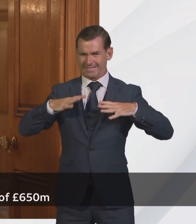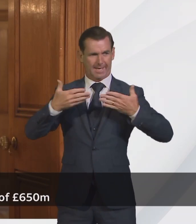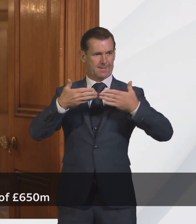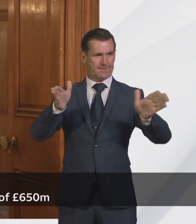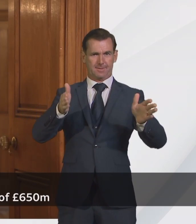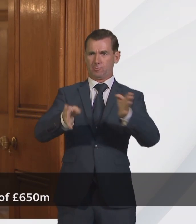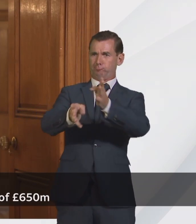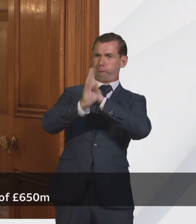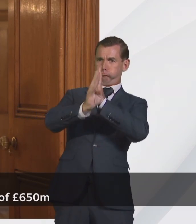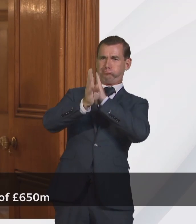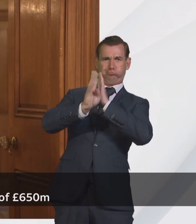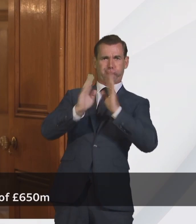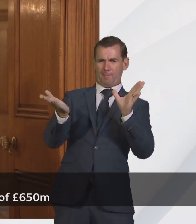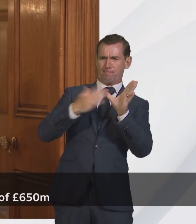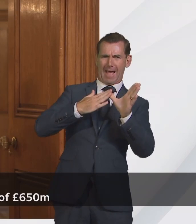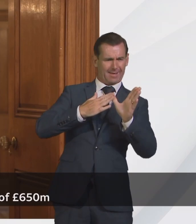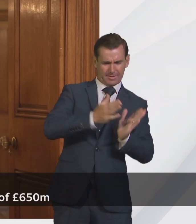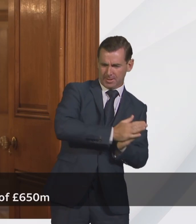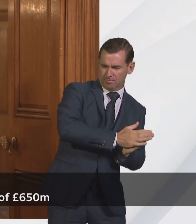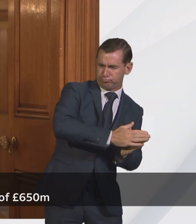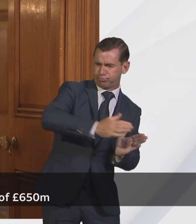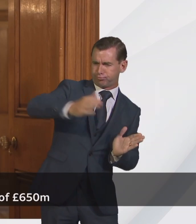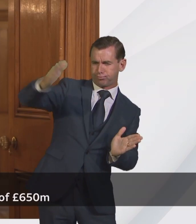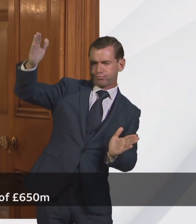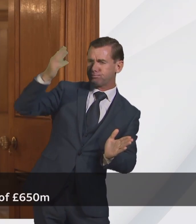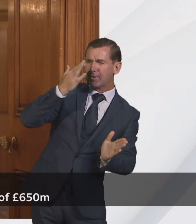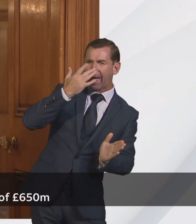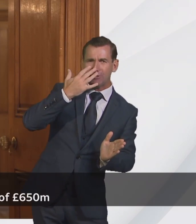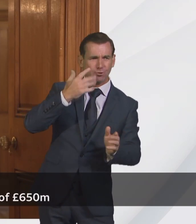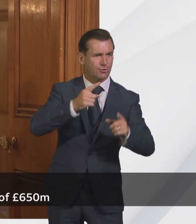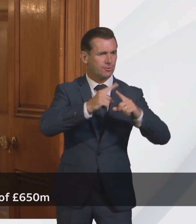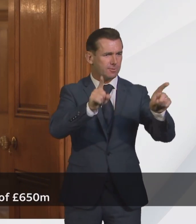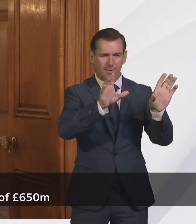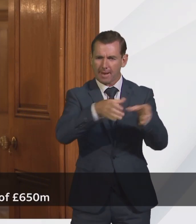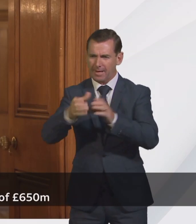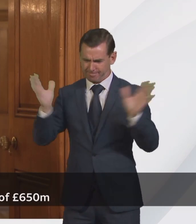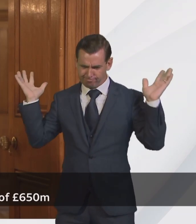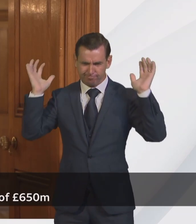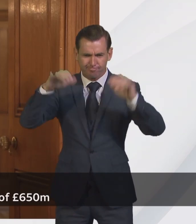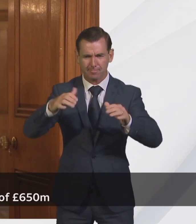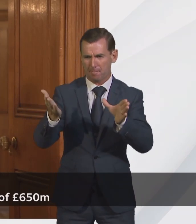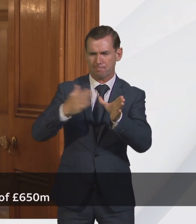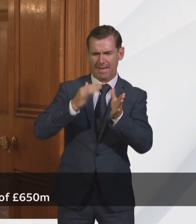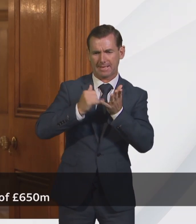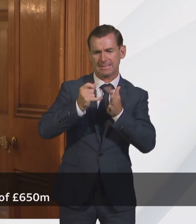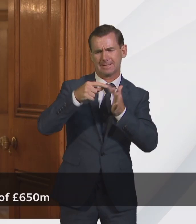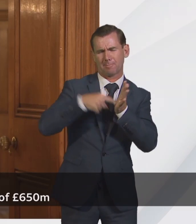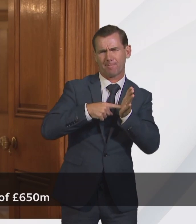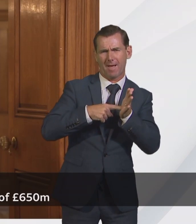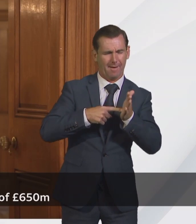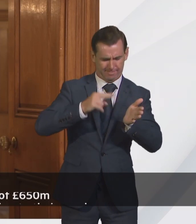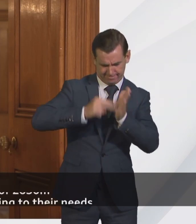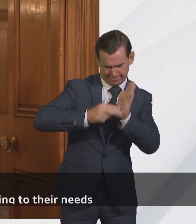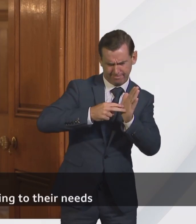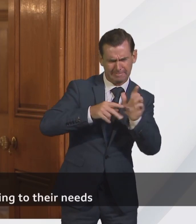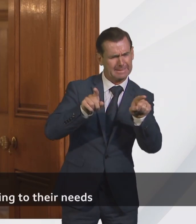a possible country we could have an air bridge with, Portugal, is seeing some spikes in coronavirus cases? Well, as